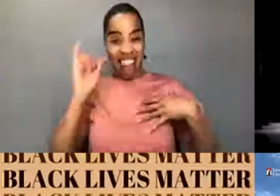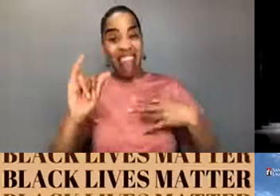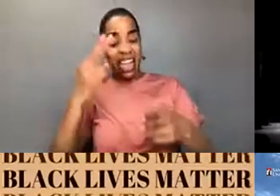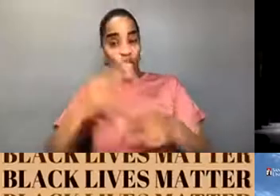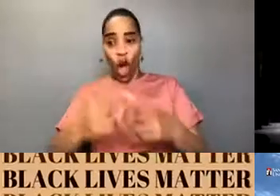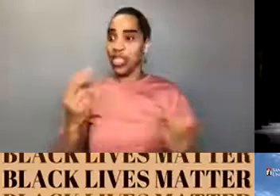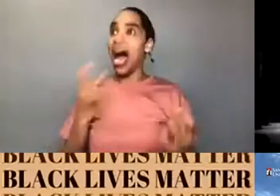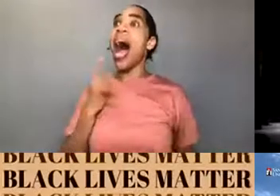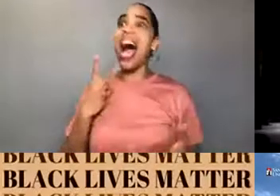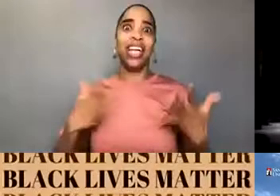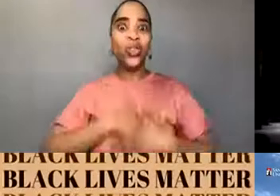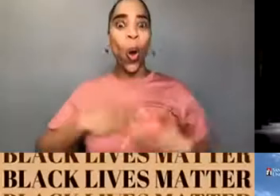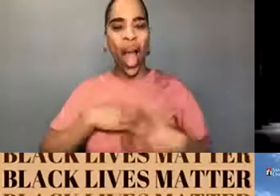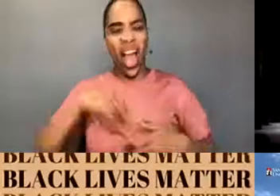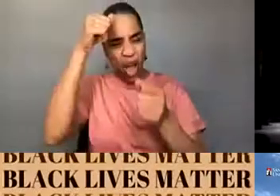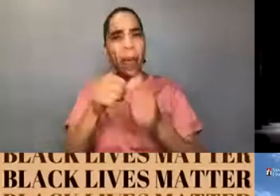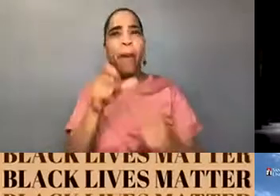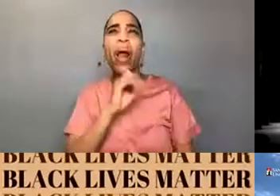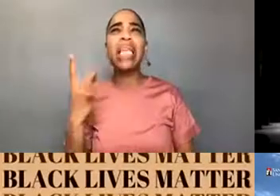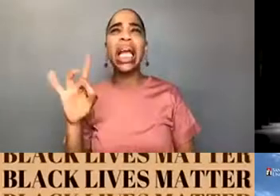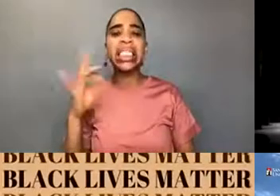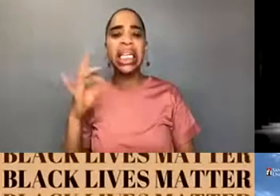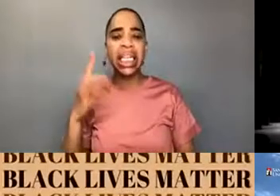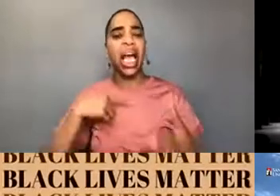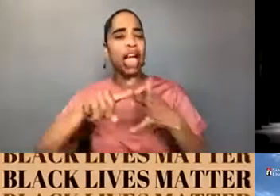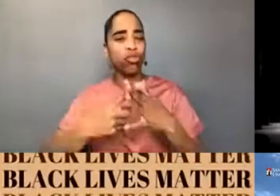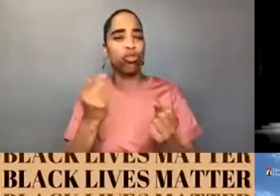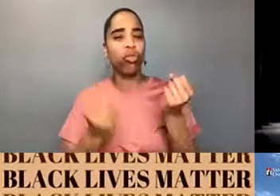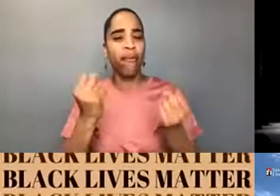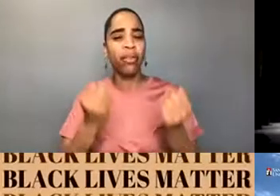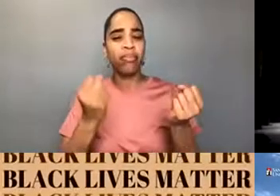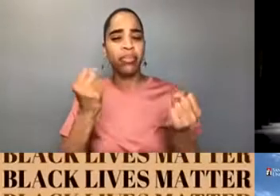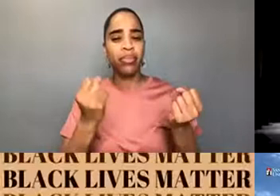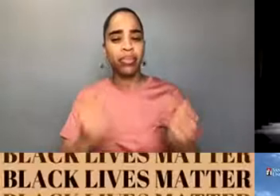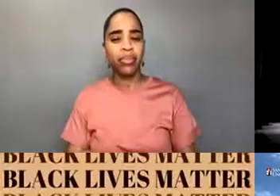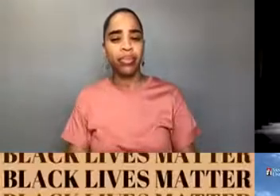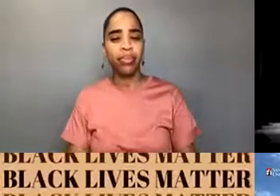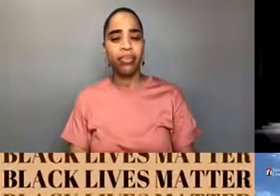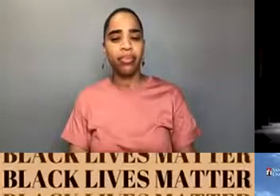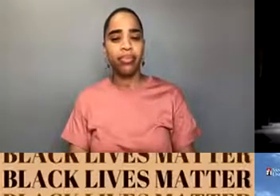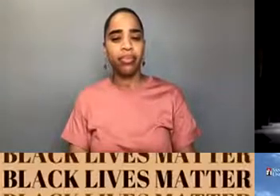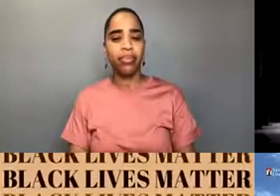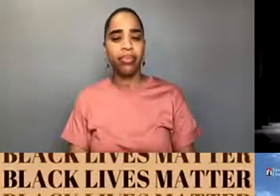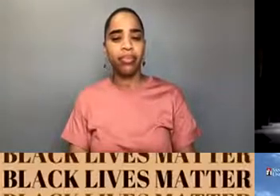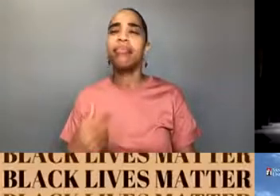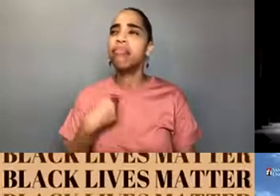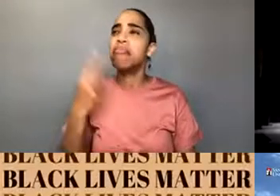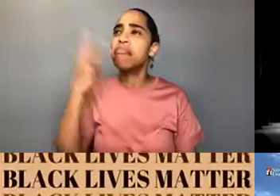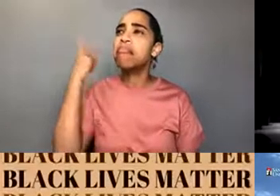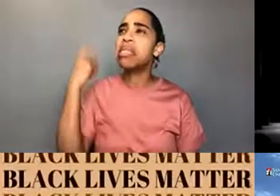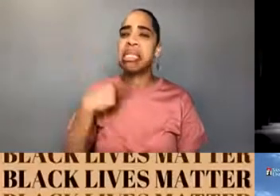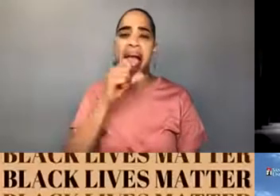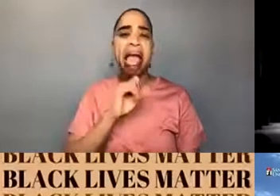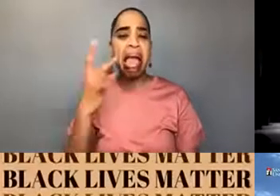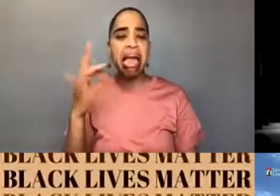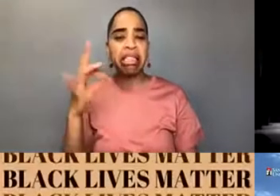adrenaline rush. I was about 18 when I started driving. I was about 18 the first